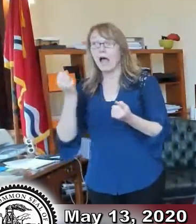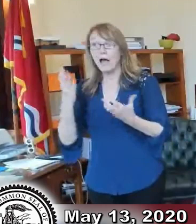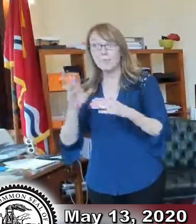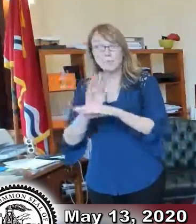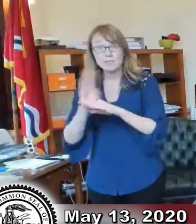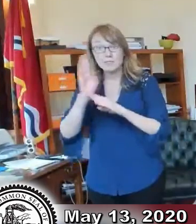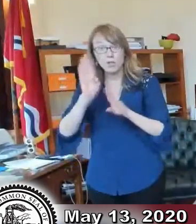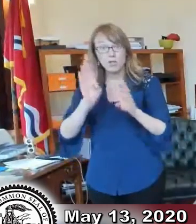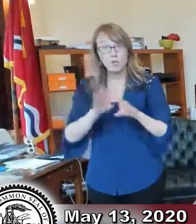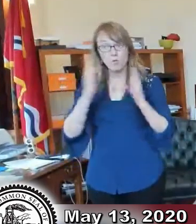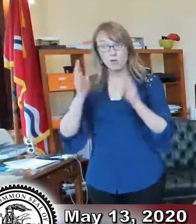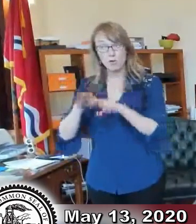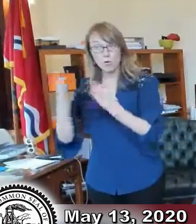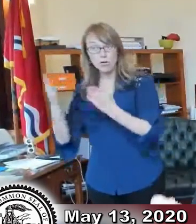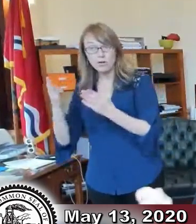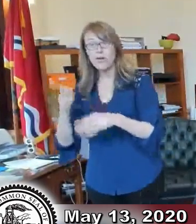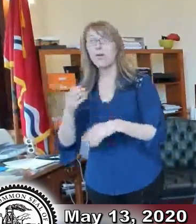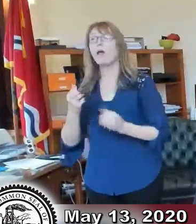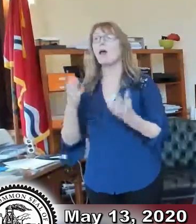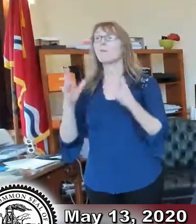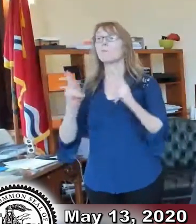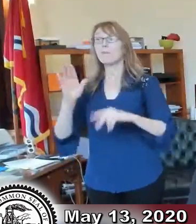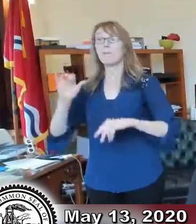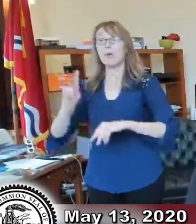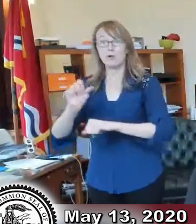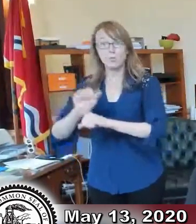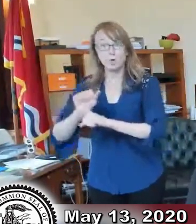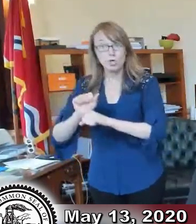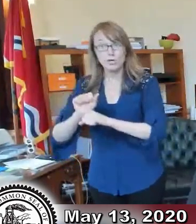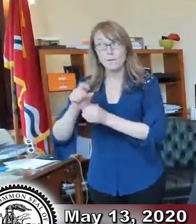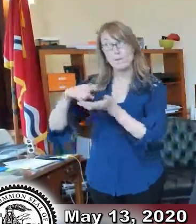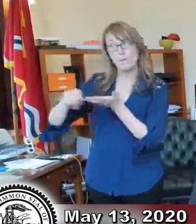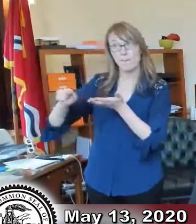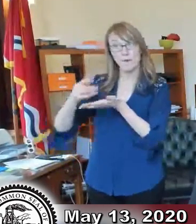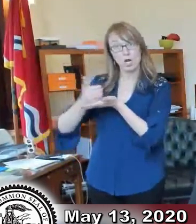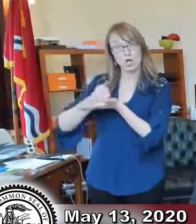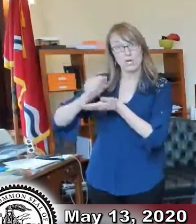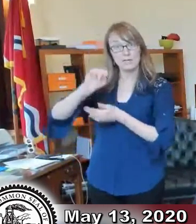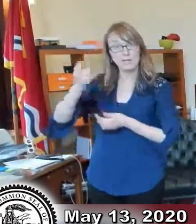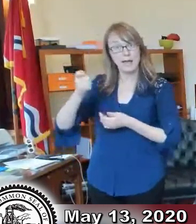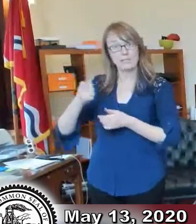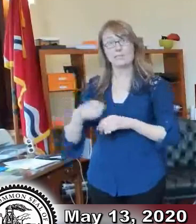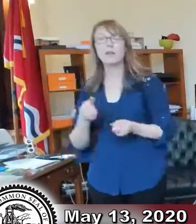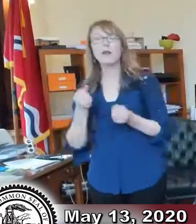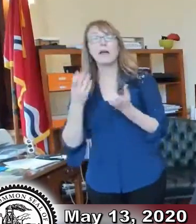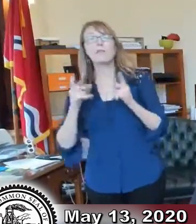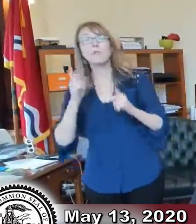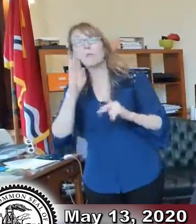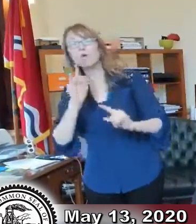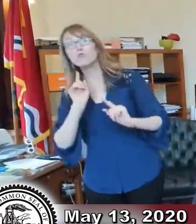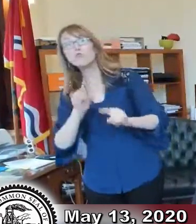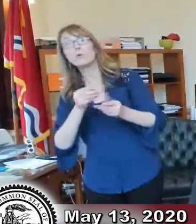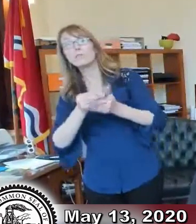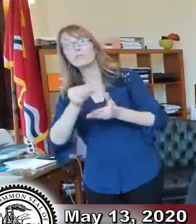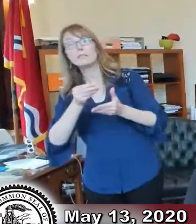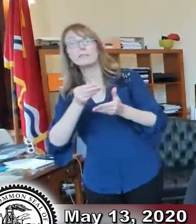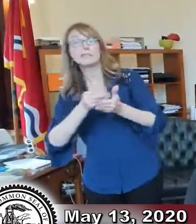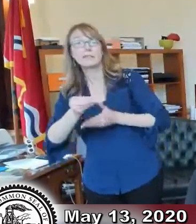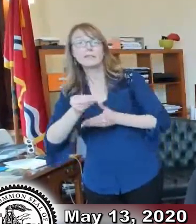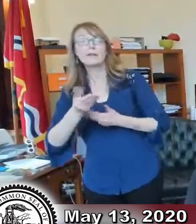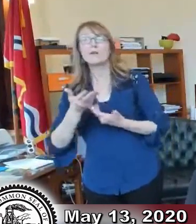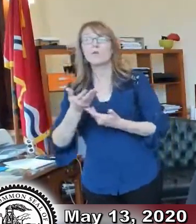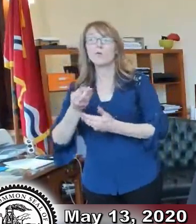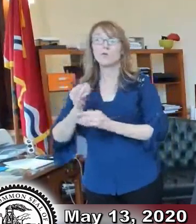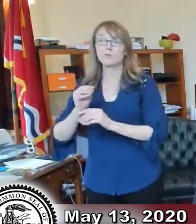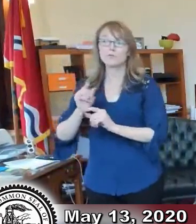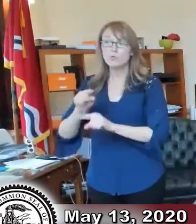back to work and therefore pay earnings tax, how many people are going to go dine out or go shopping and therefore pay sales tax.